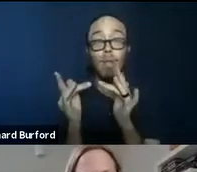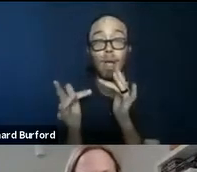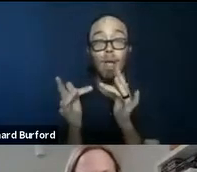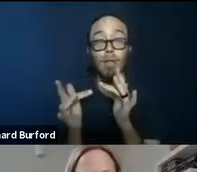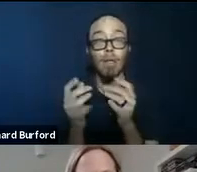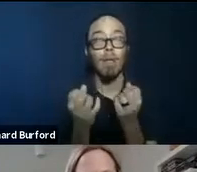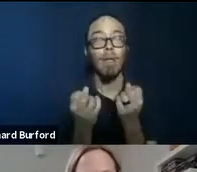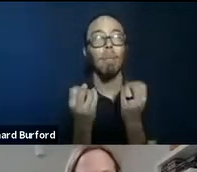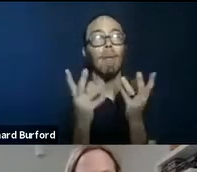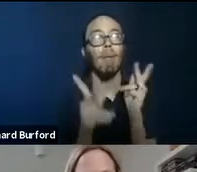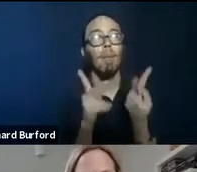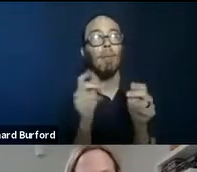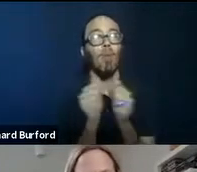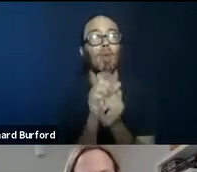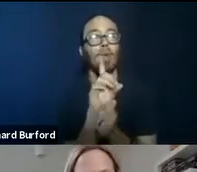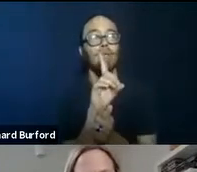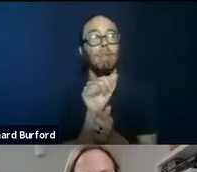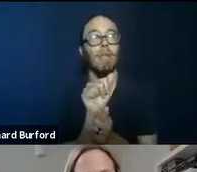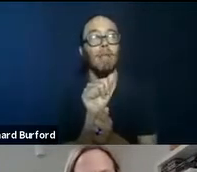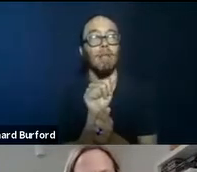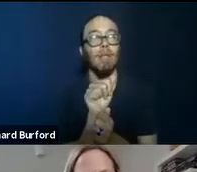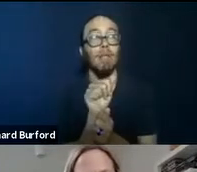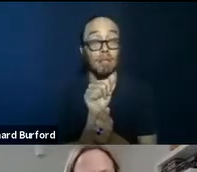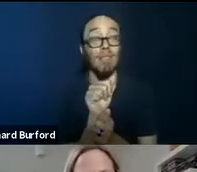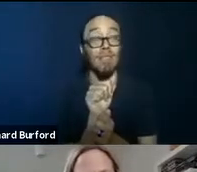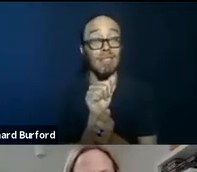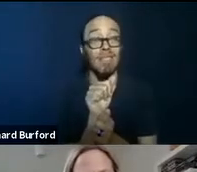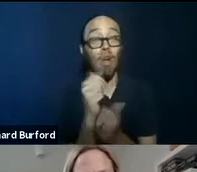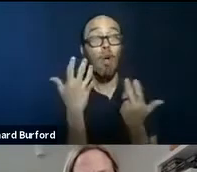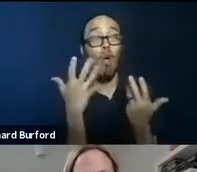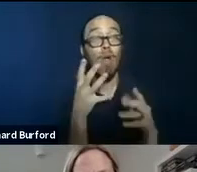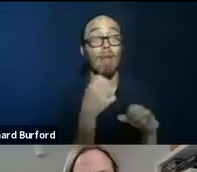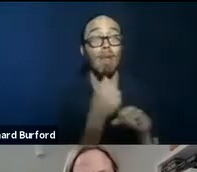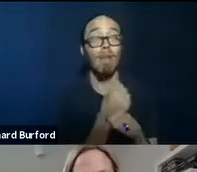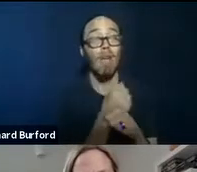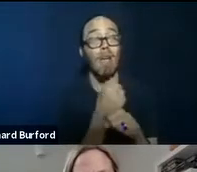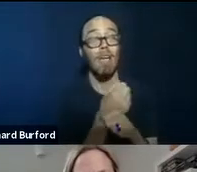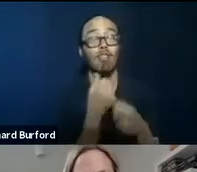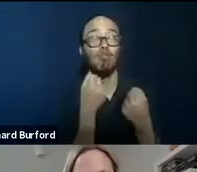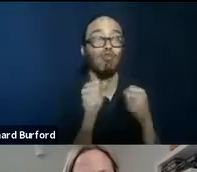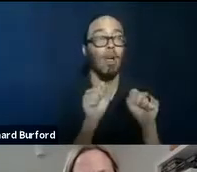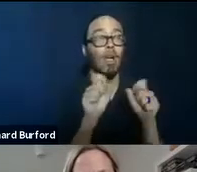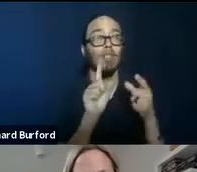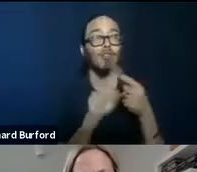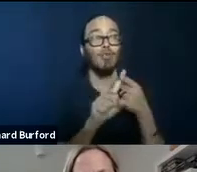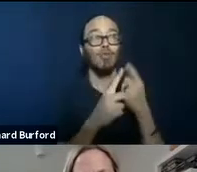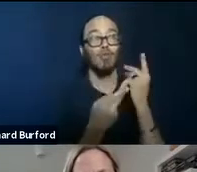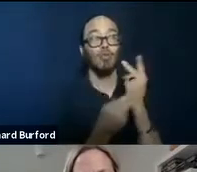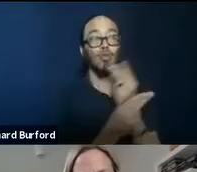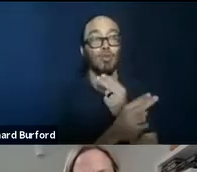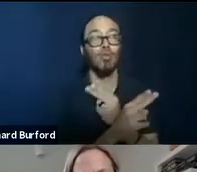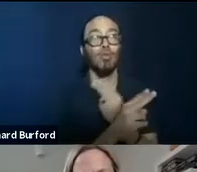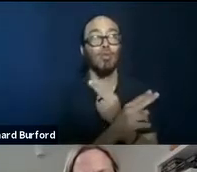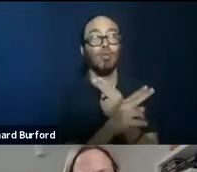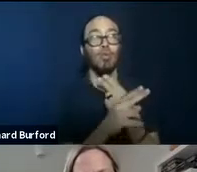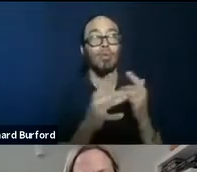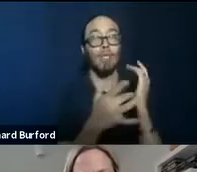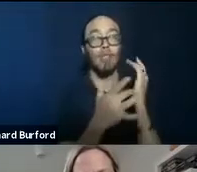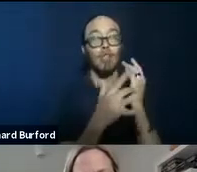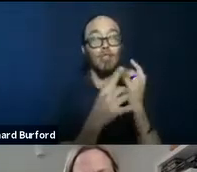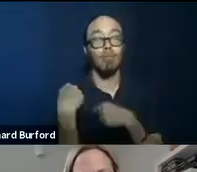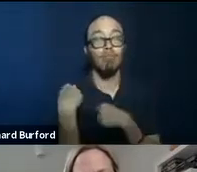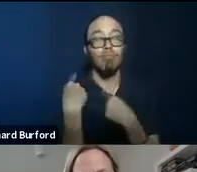people with disabilities have been fighting hard to get the chance to participate using remote technologies for